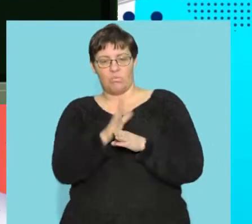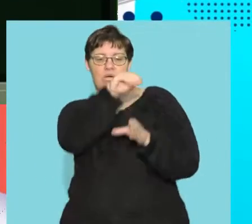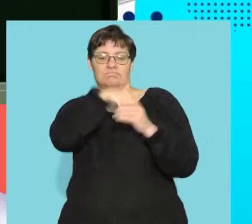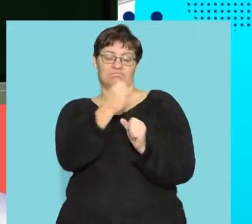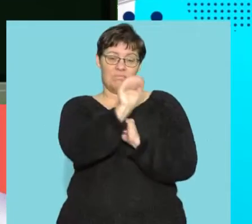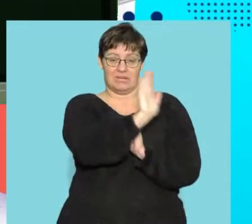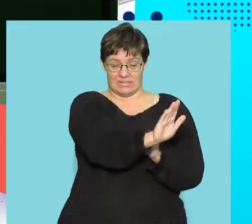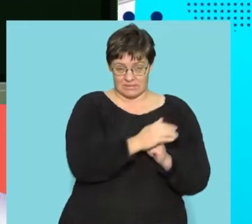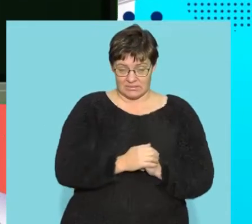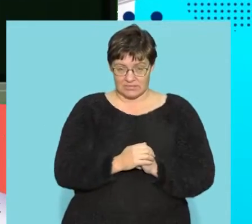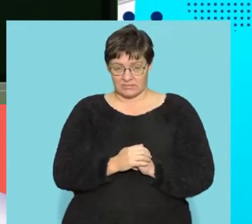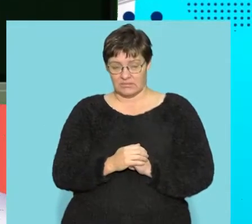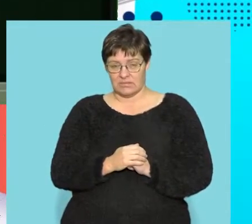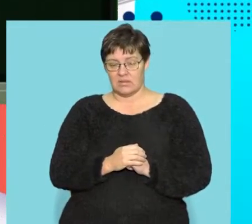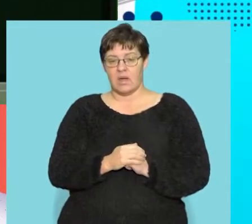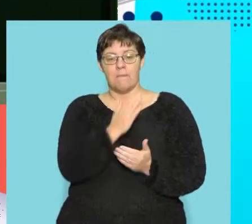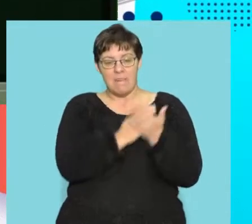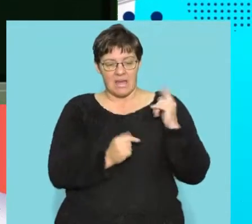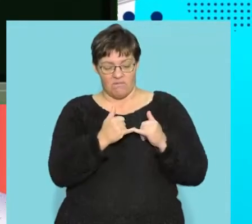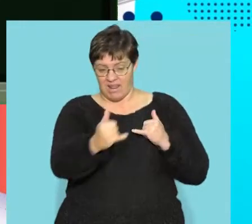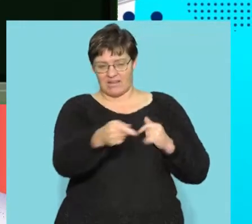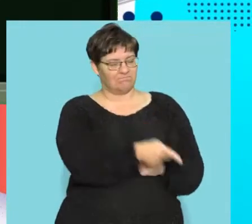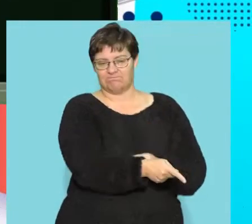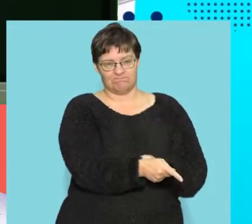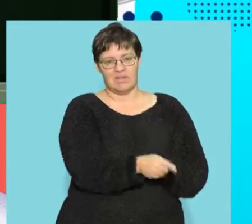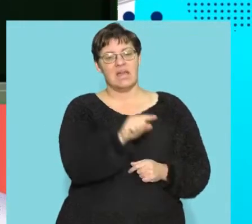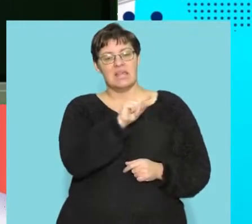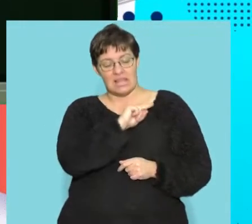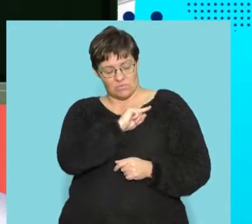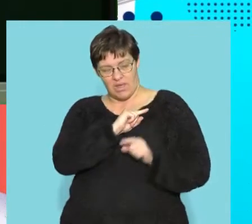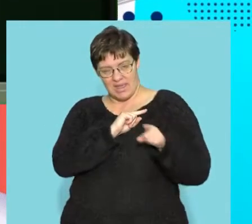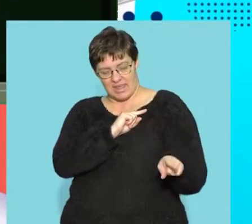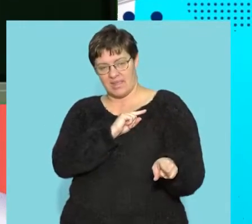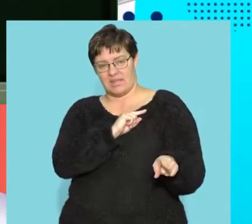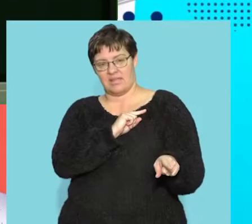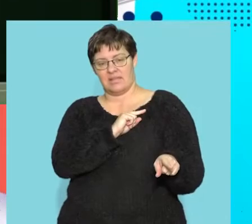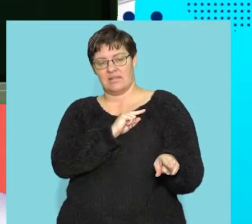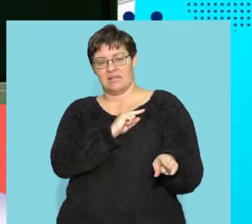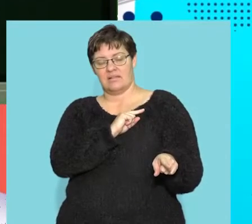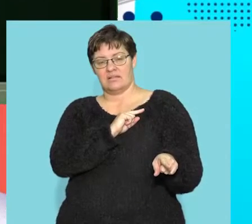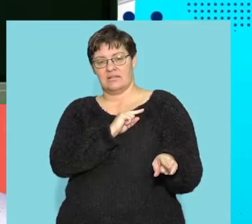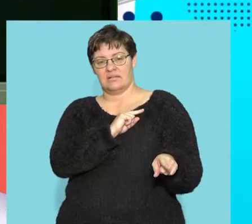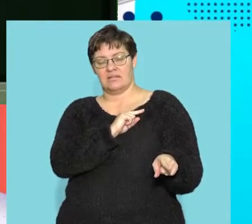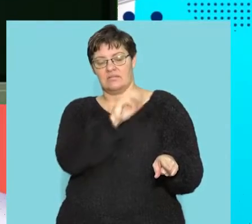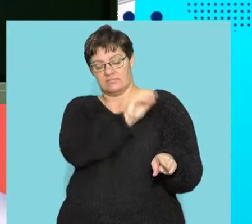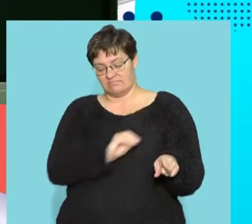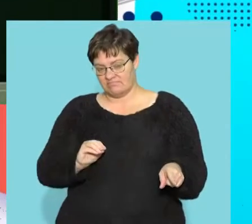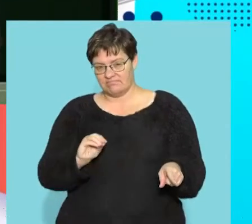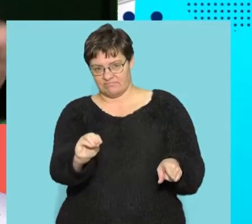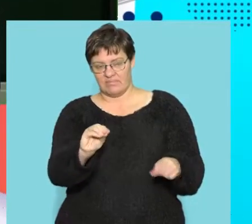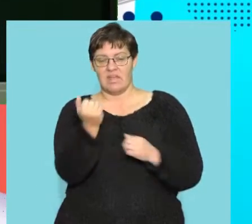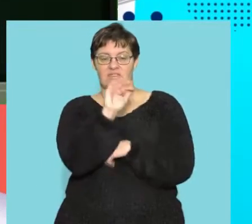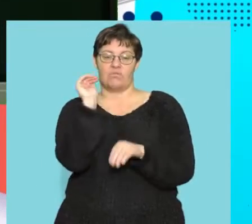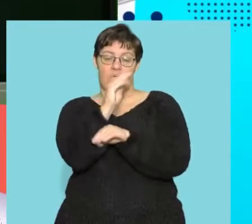production process. They're not part of the production line. Therefore, that cost component will go to